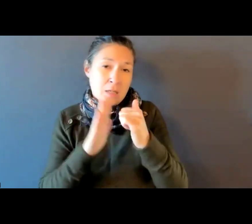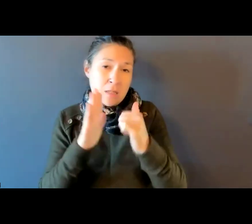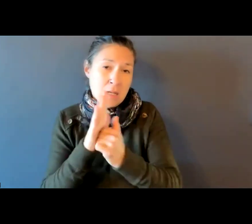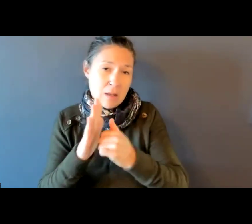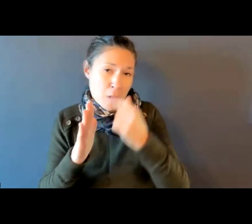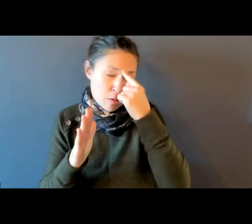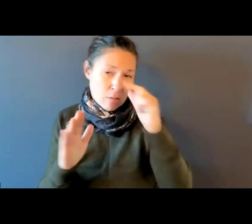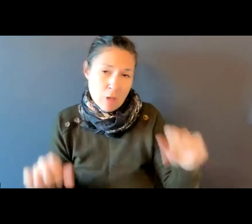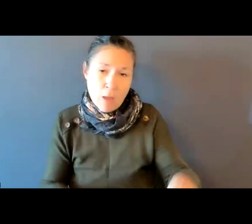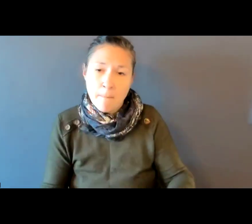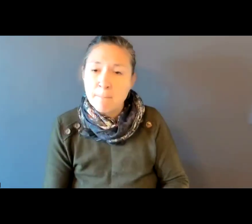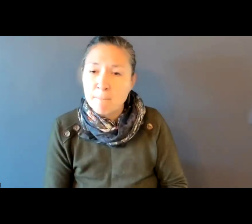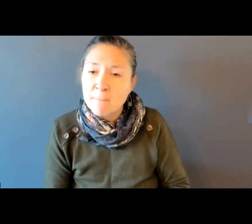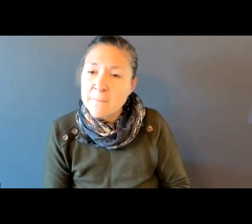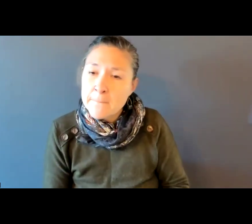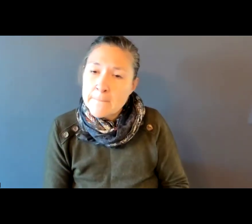believe.